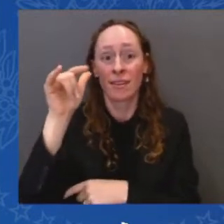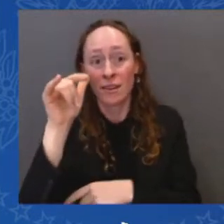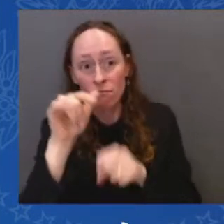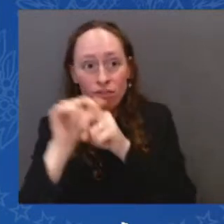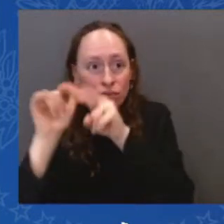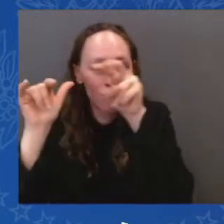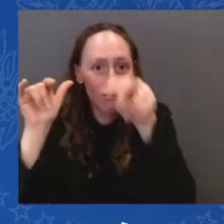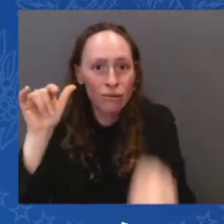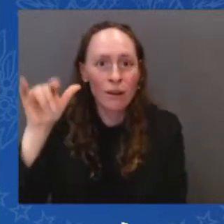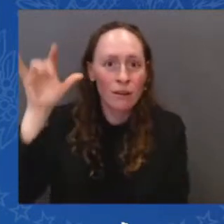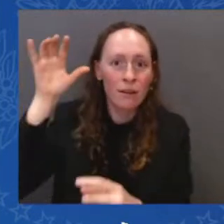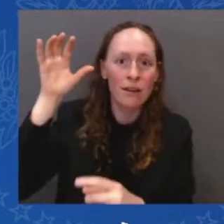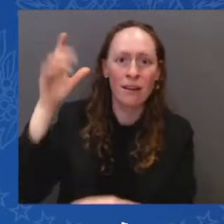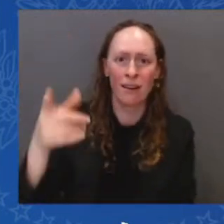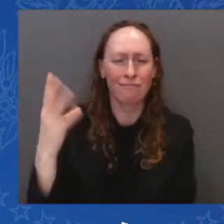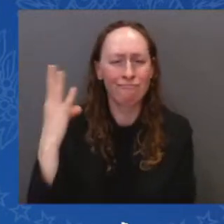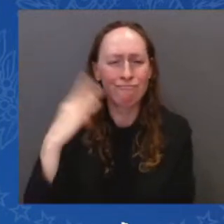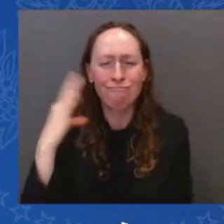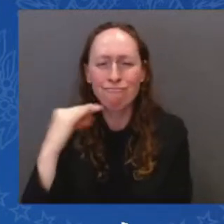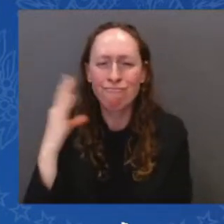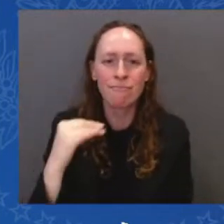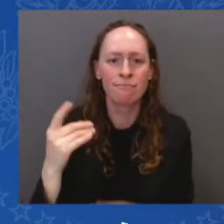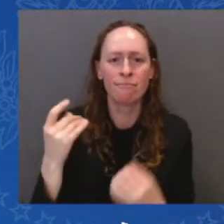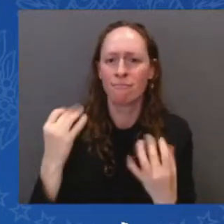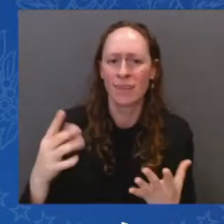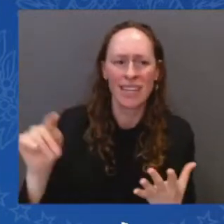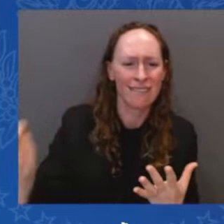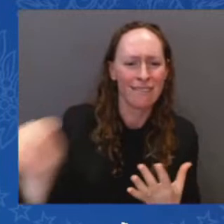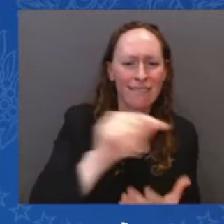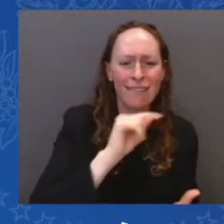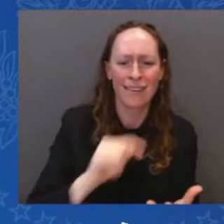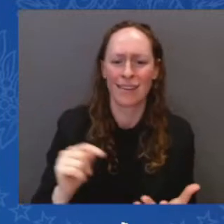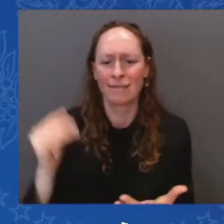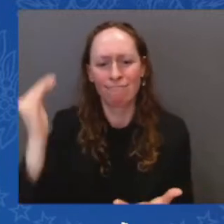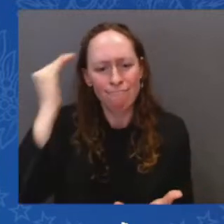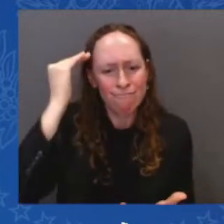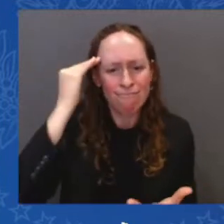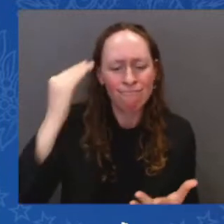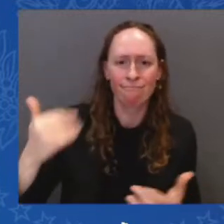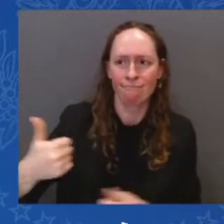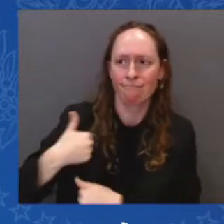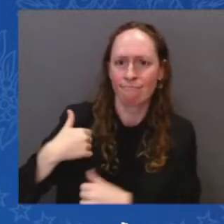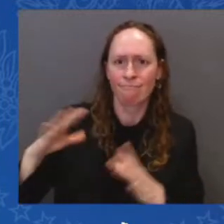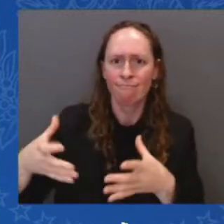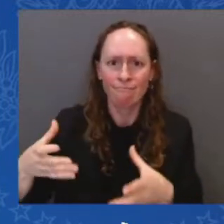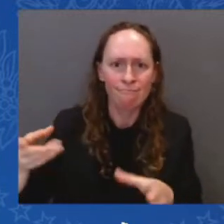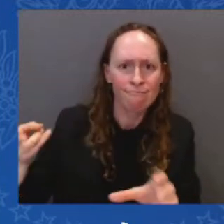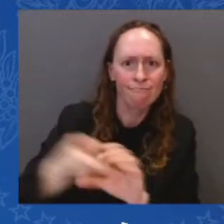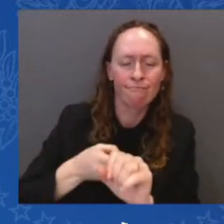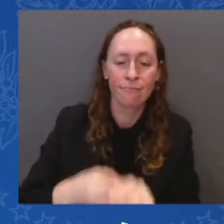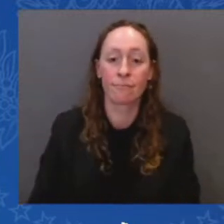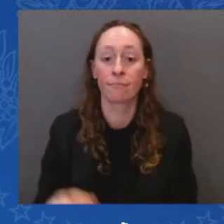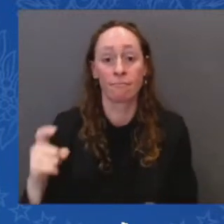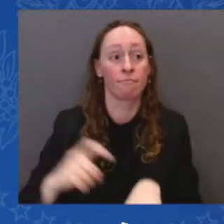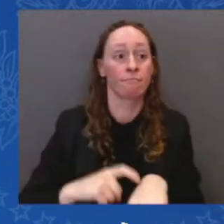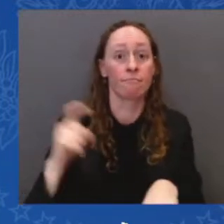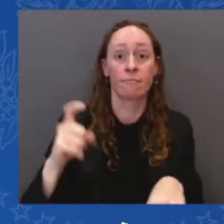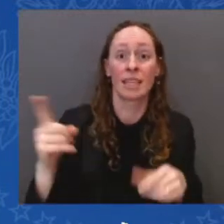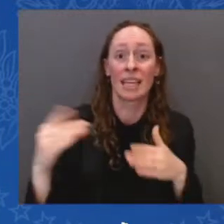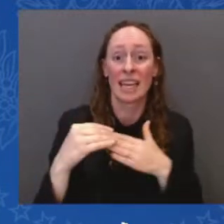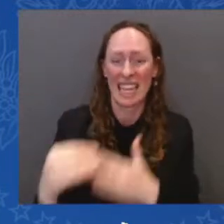I saw was what so many others have also seen: his vigor, his